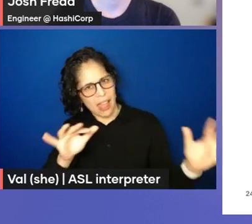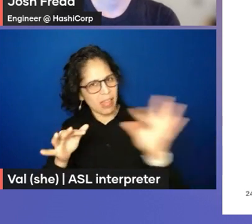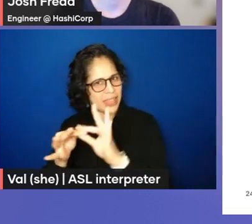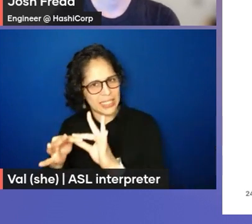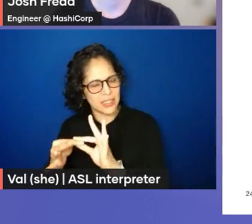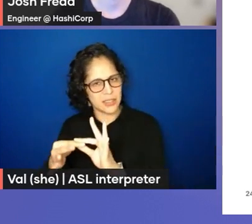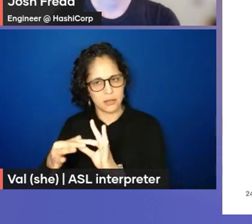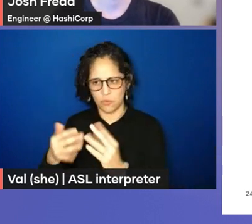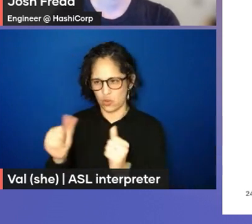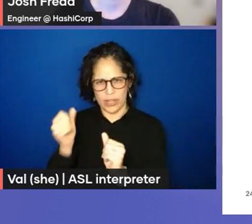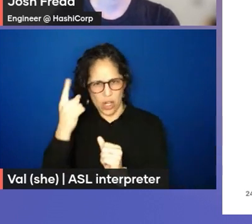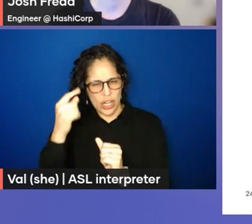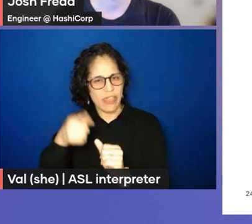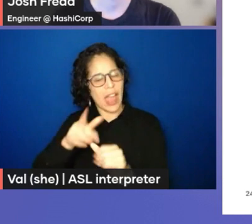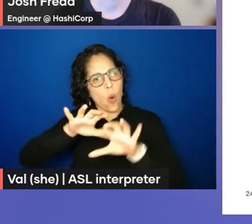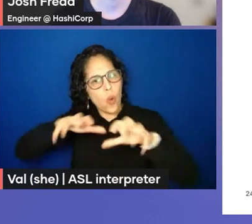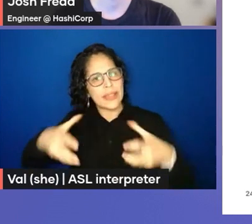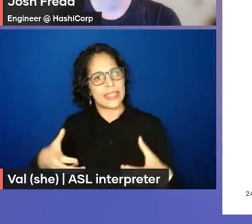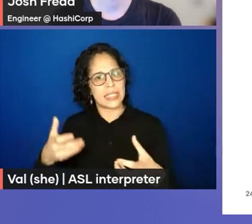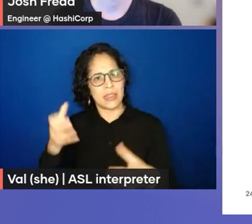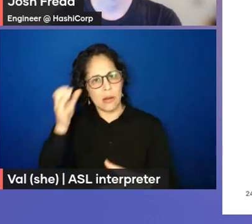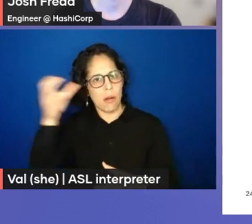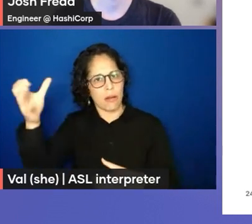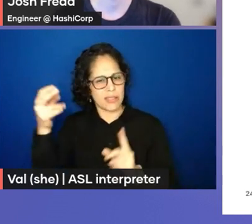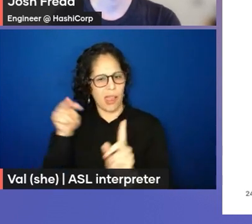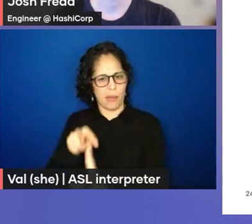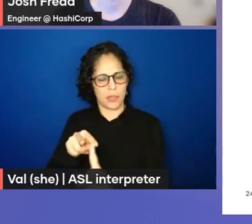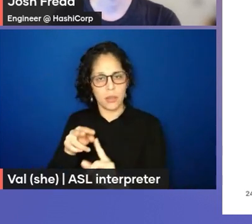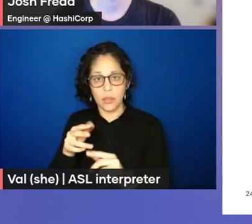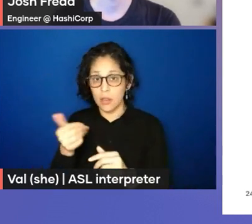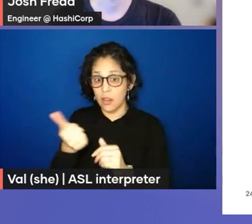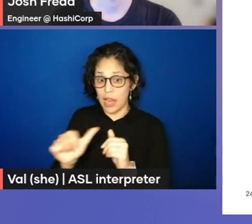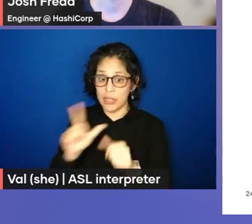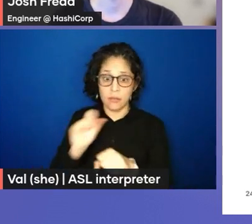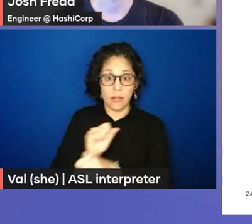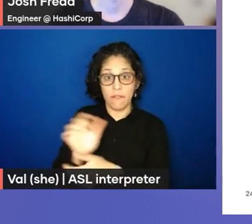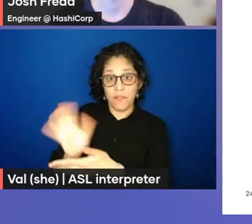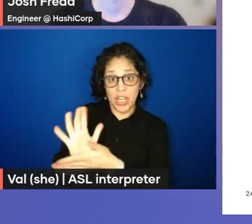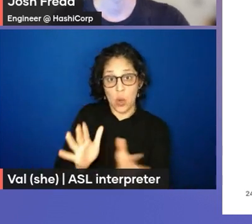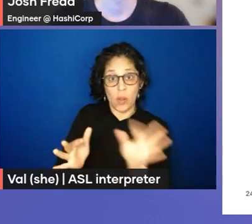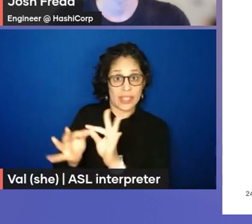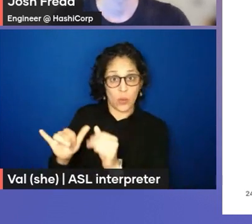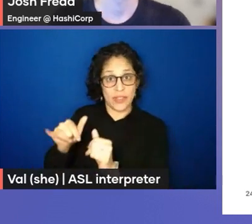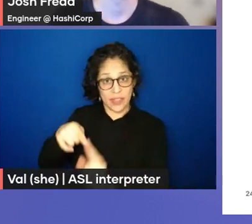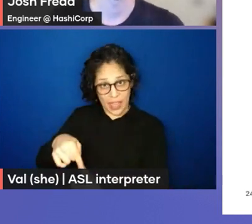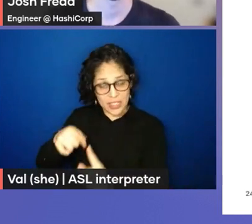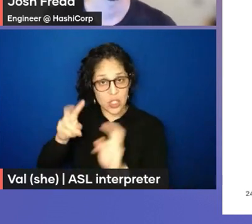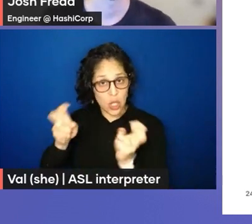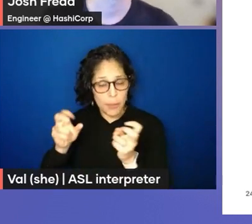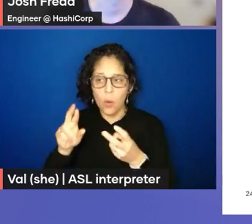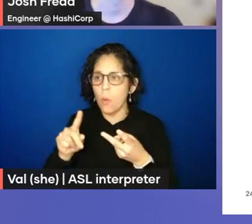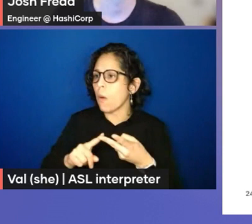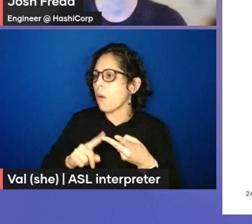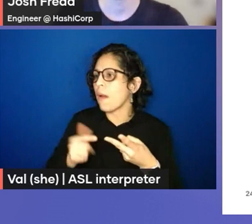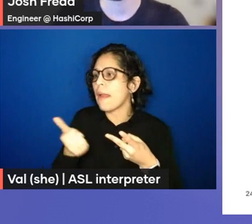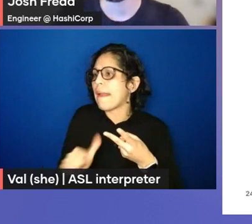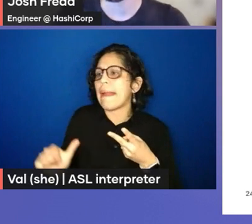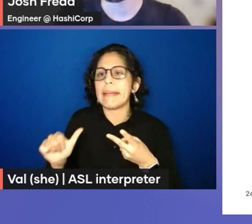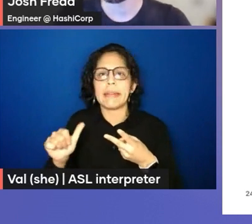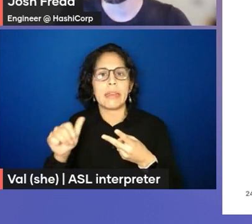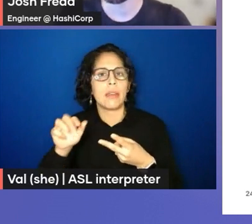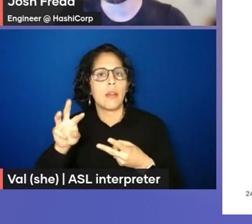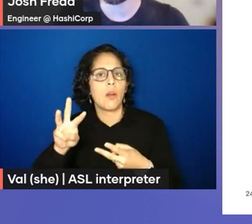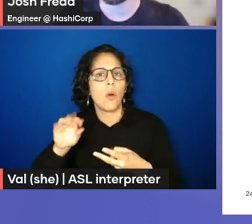try to understand the holistic concept. Are there any videos that are linked to this topic, or are there any wireframes that I